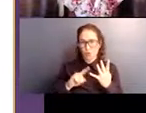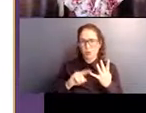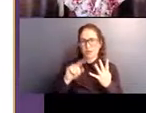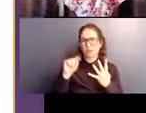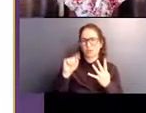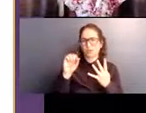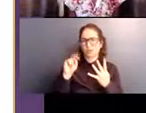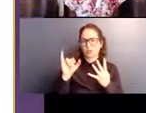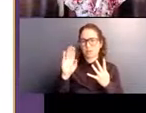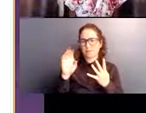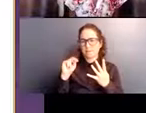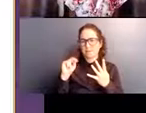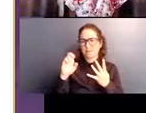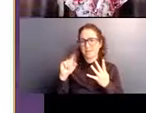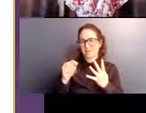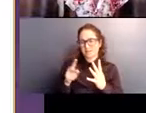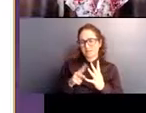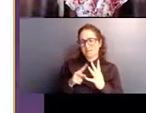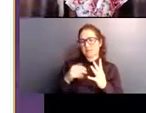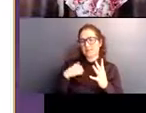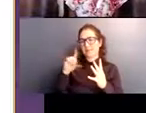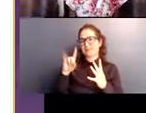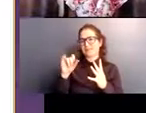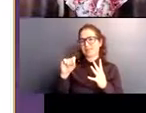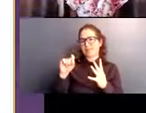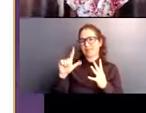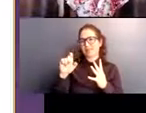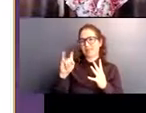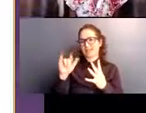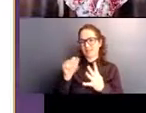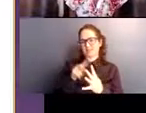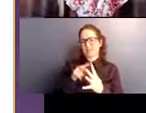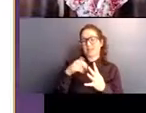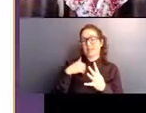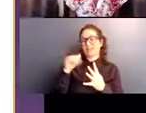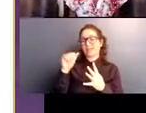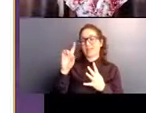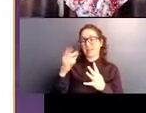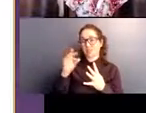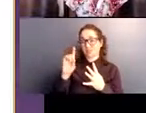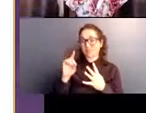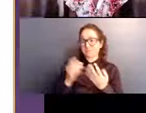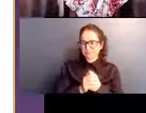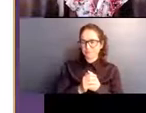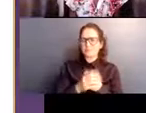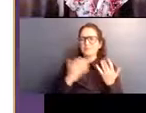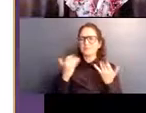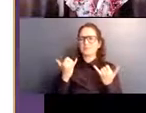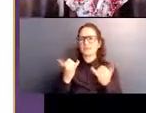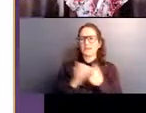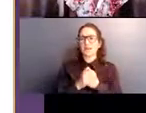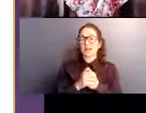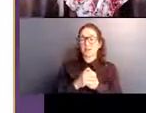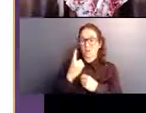other differing abilities that students have, but one thing that everyone has on both sides is